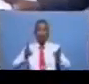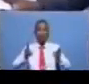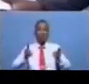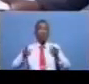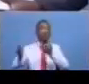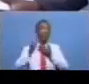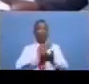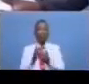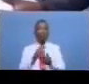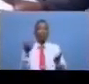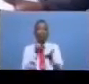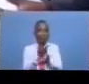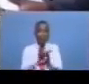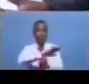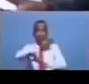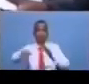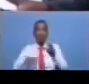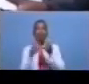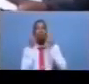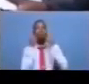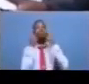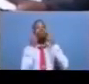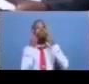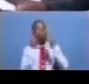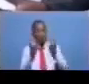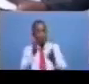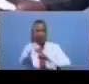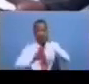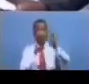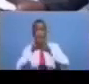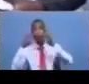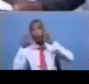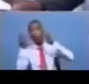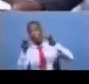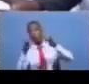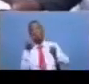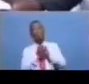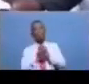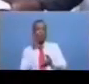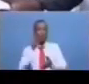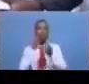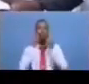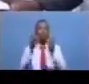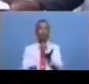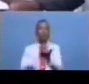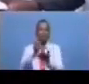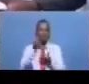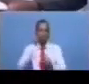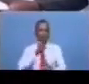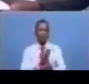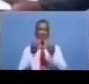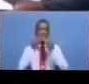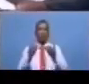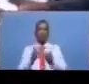go, Ghanaians, all of us are discerning. The world is watching. and we will all know the truth for ourselves. Thank